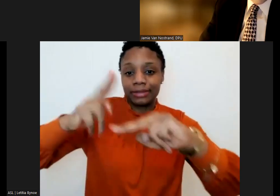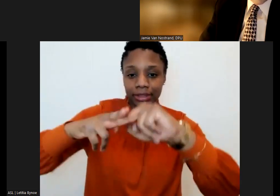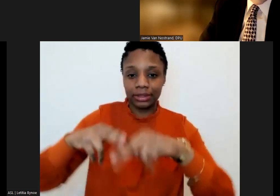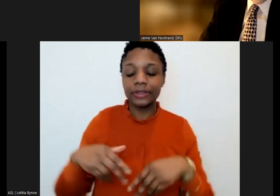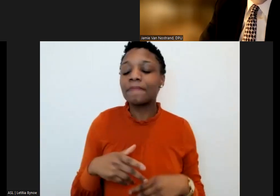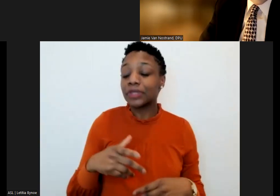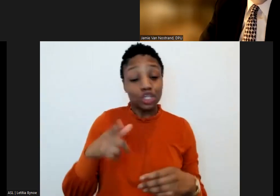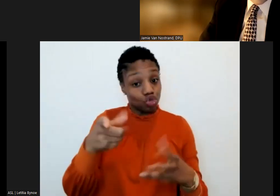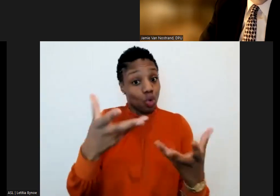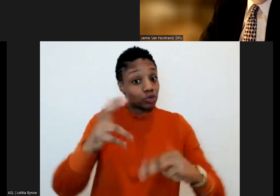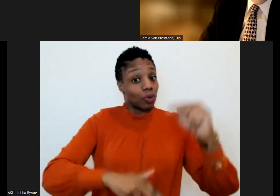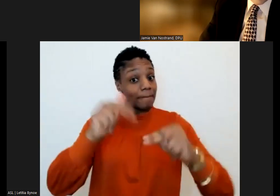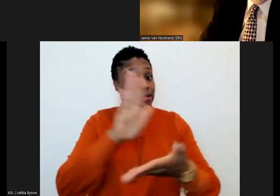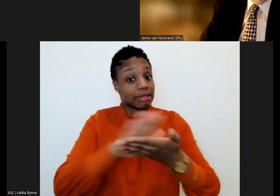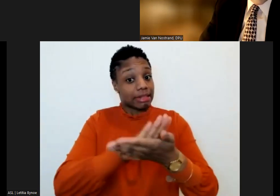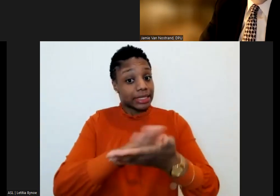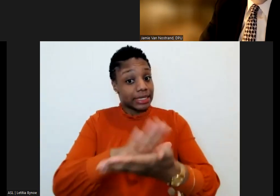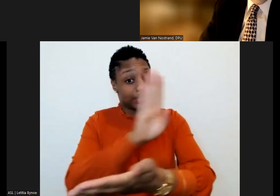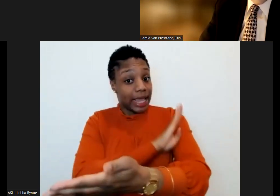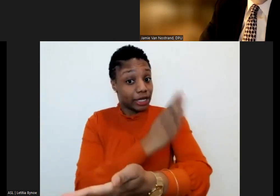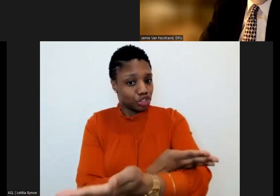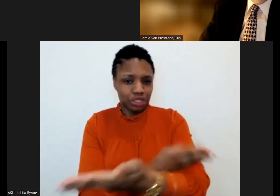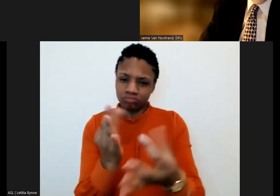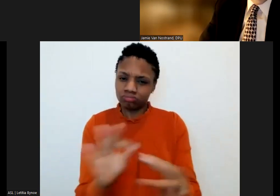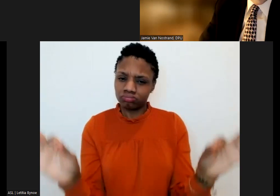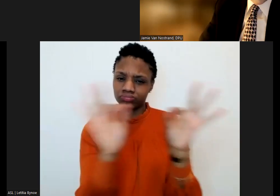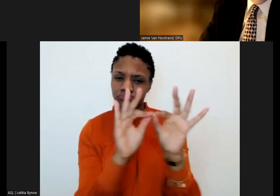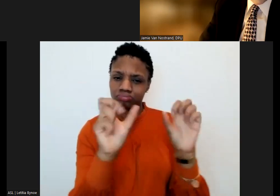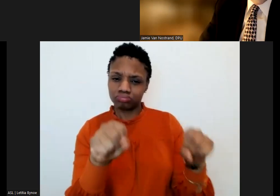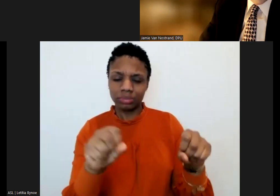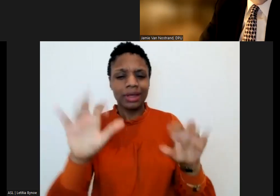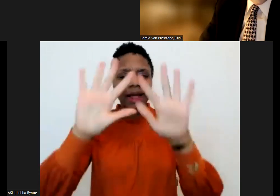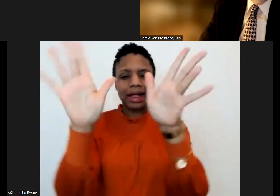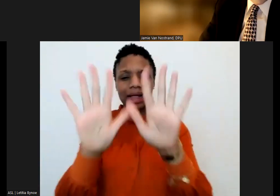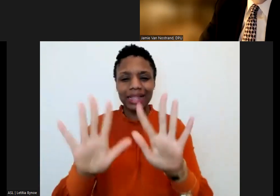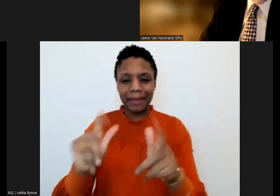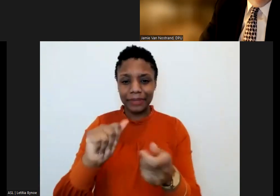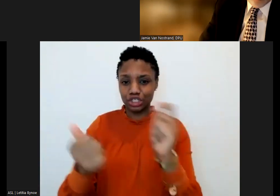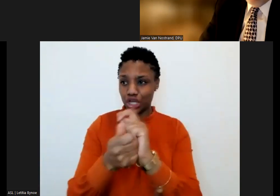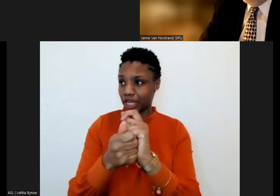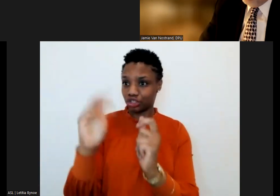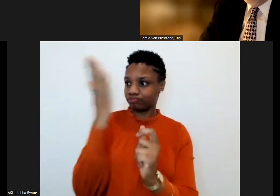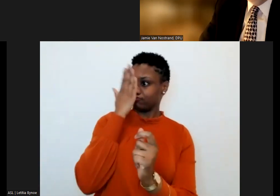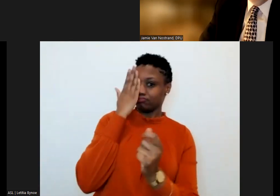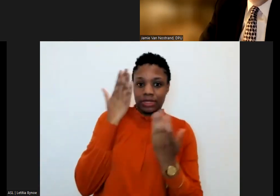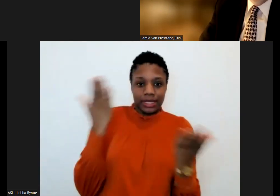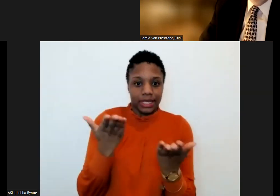which is very important. And climate change is here right now, and we